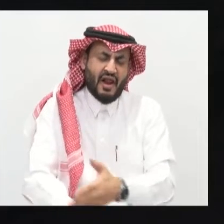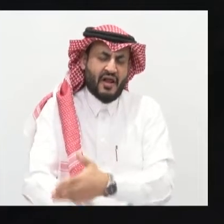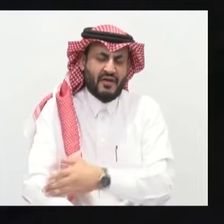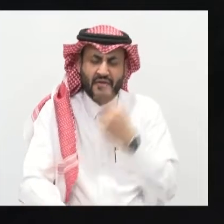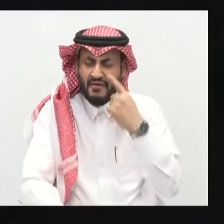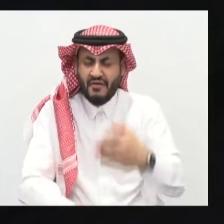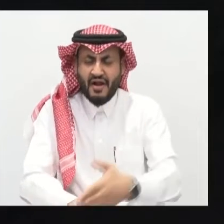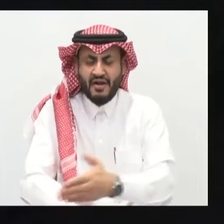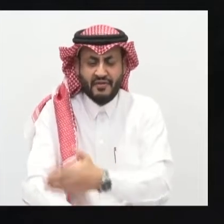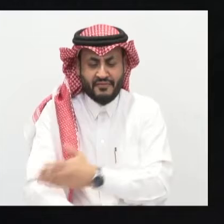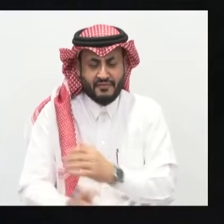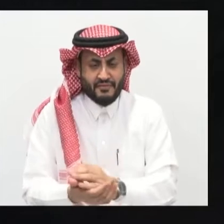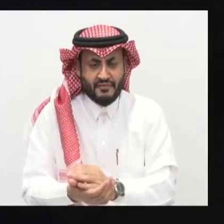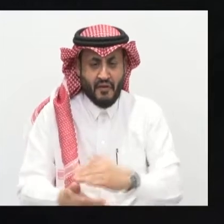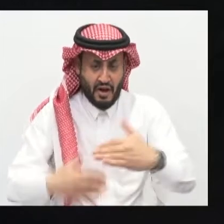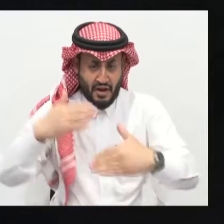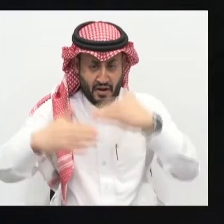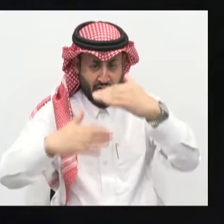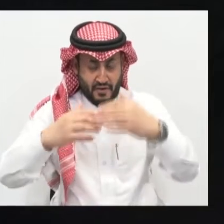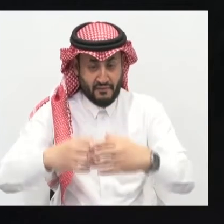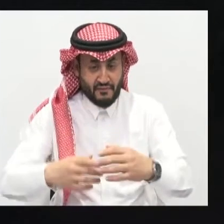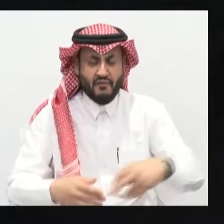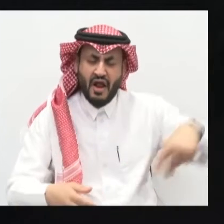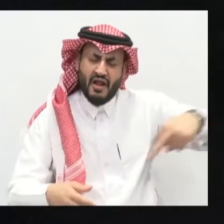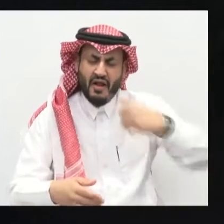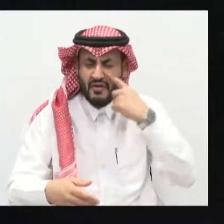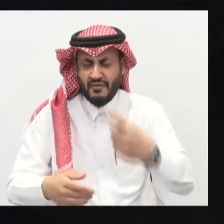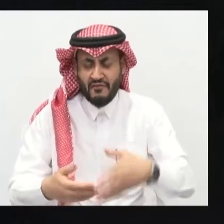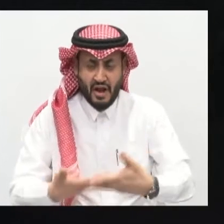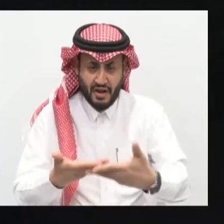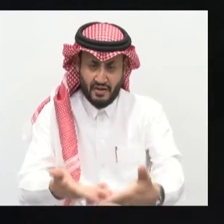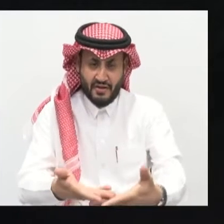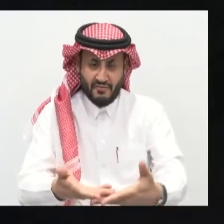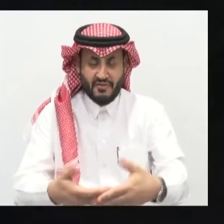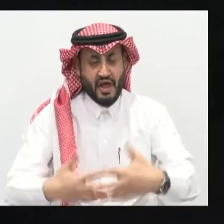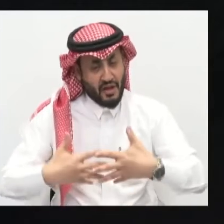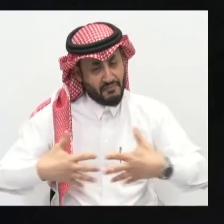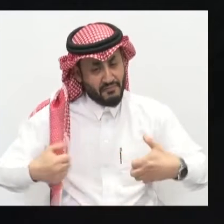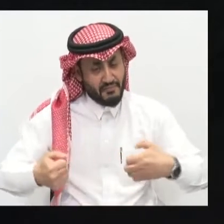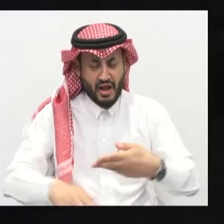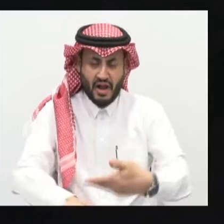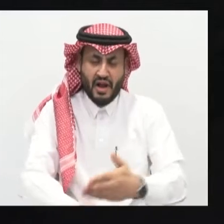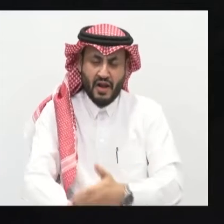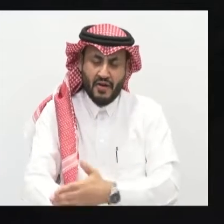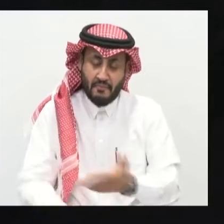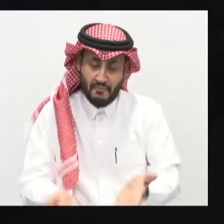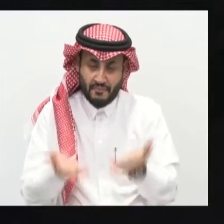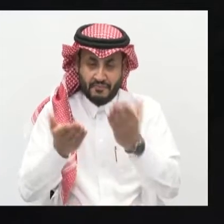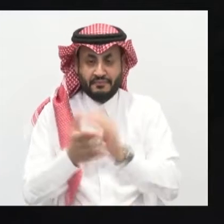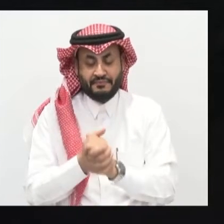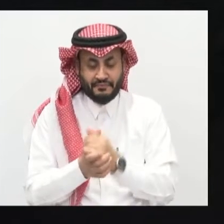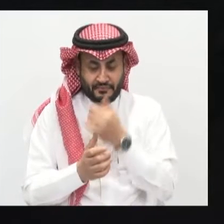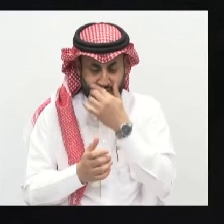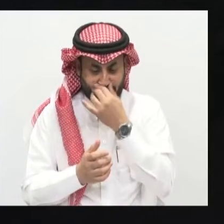make them feel better, what do? Yes, we visit sick people, we bring them gifts so that we can make them feel better, make